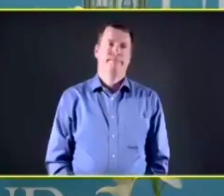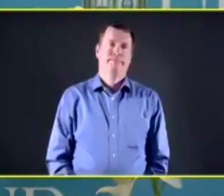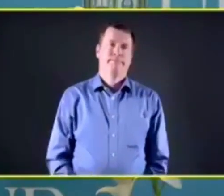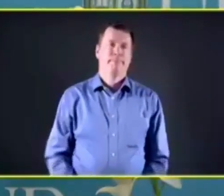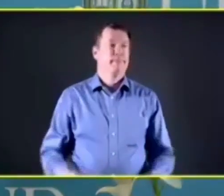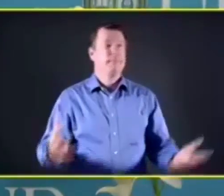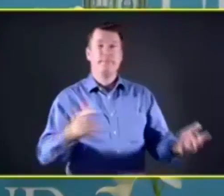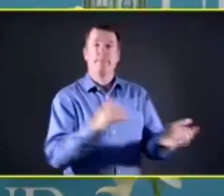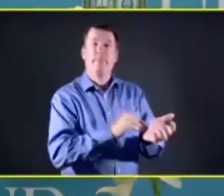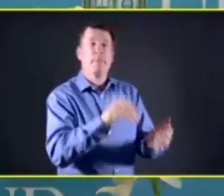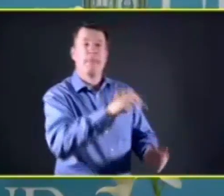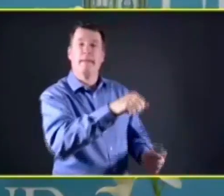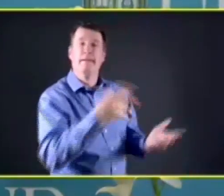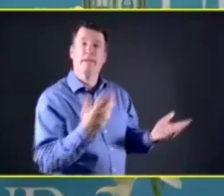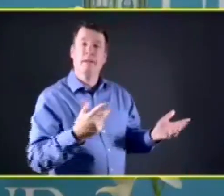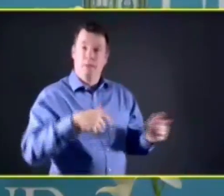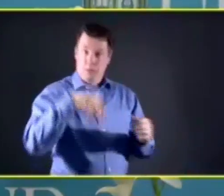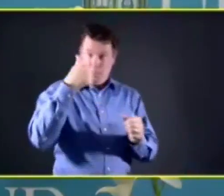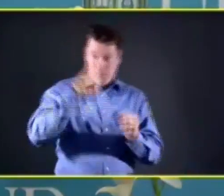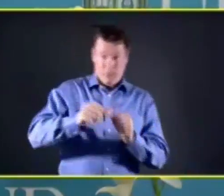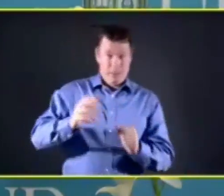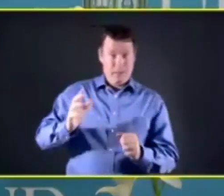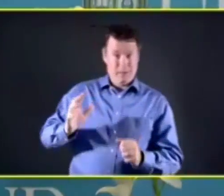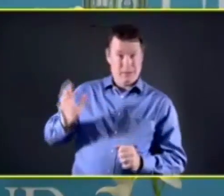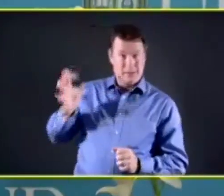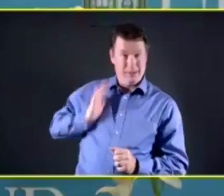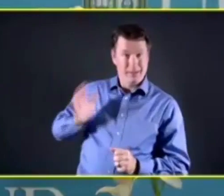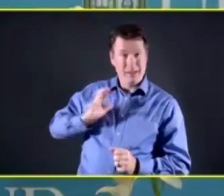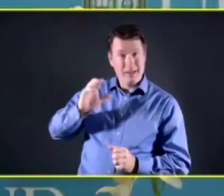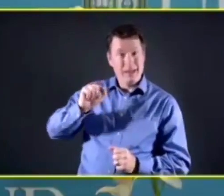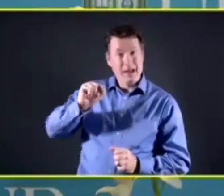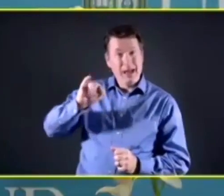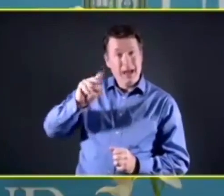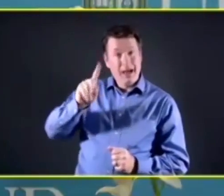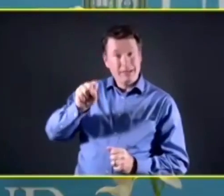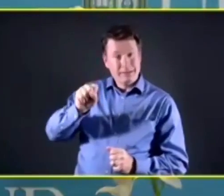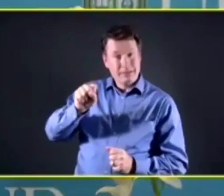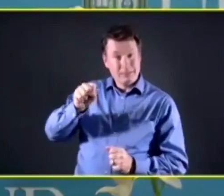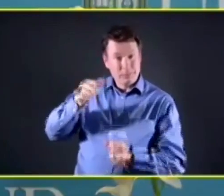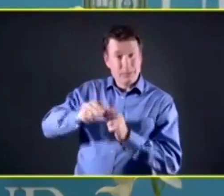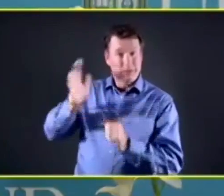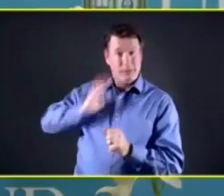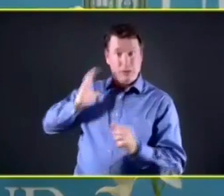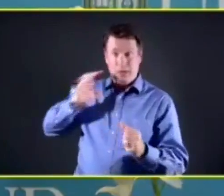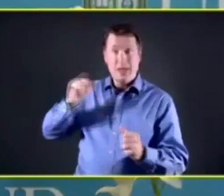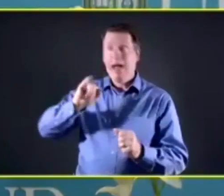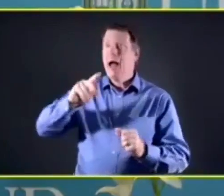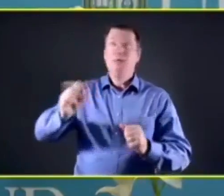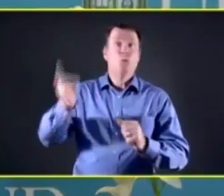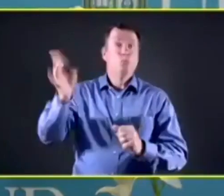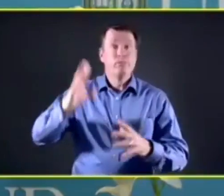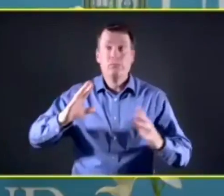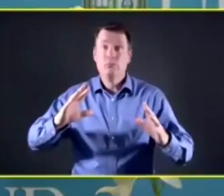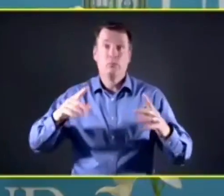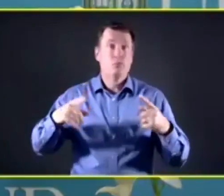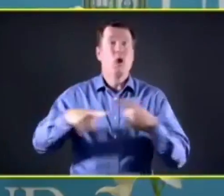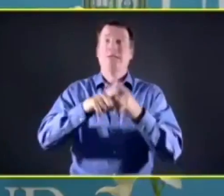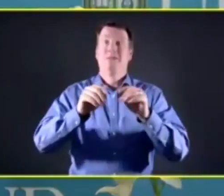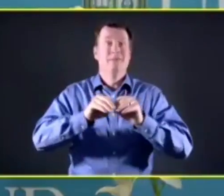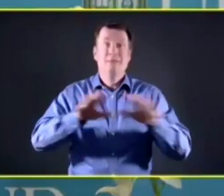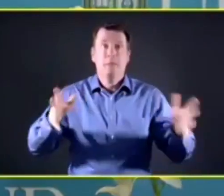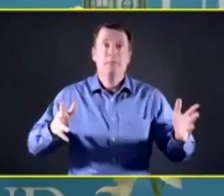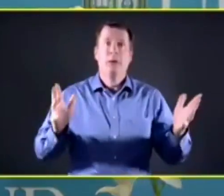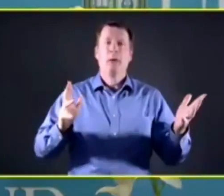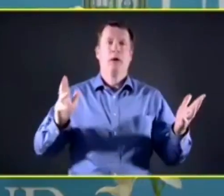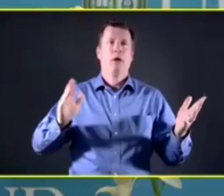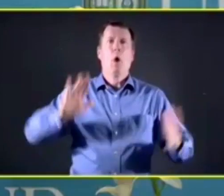try almost anything, and you can't really blame them of doing that. But the key was to get them into these trials, find out what's